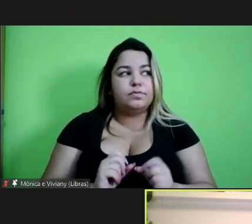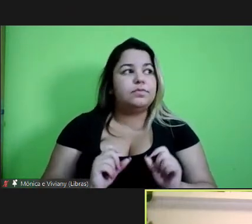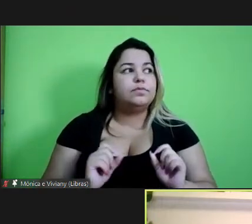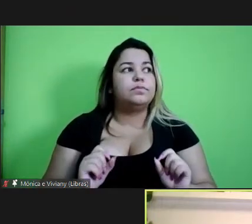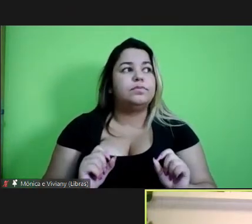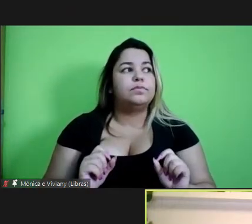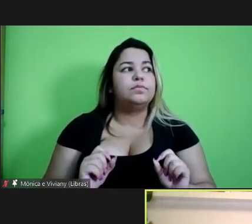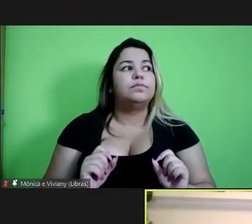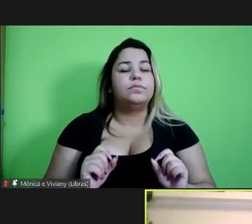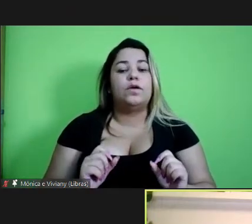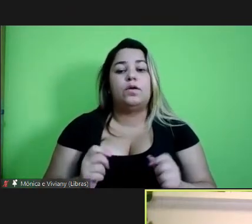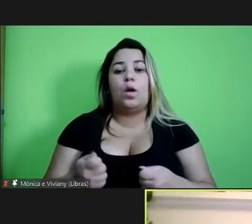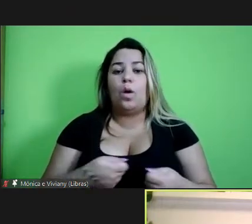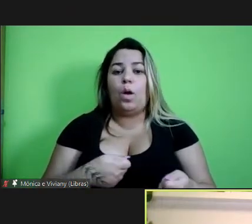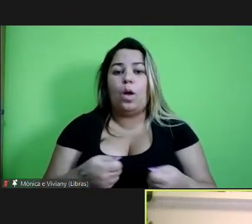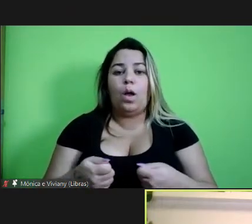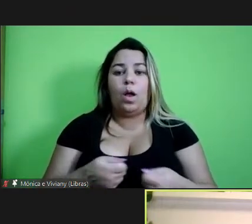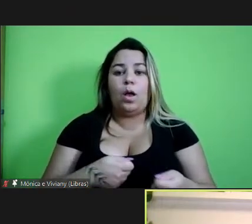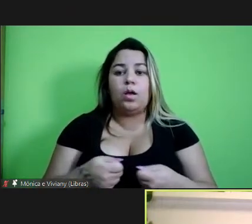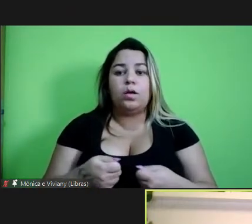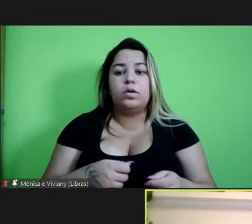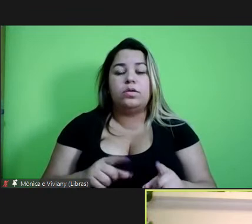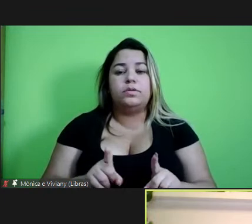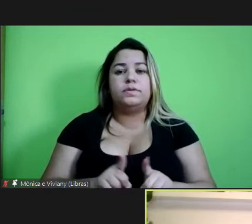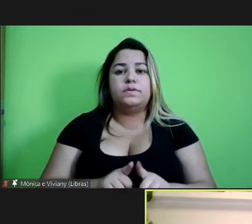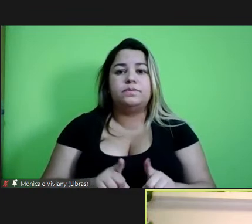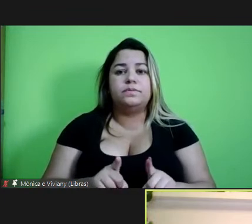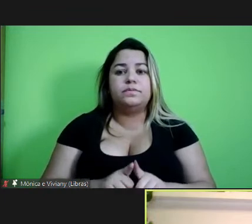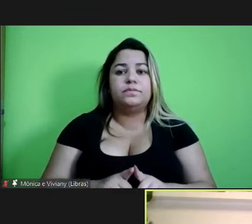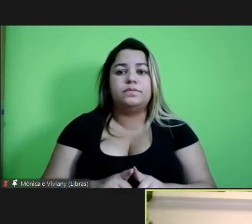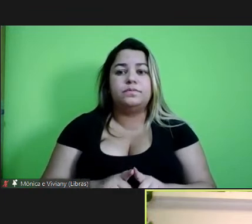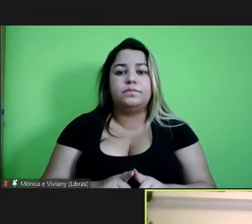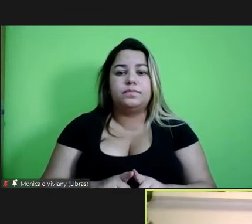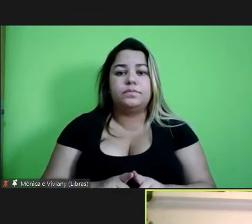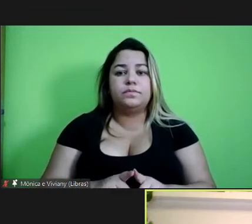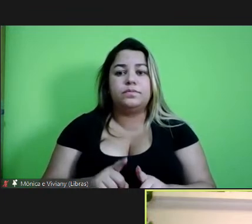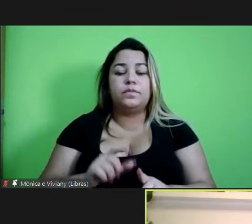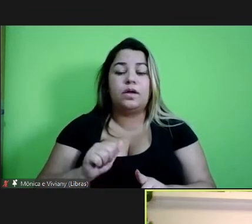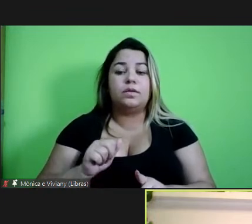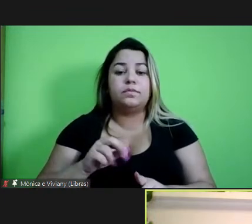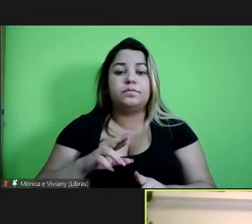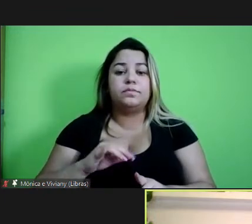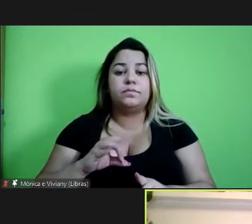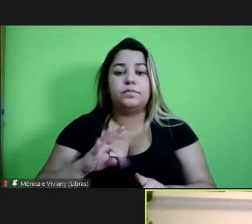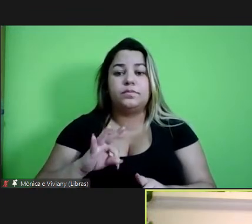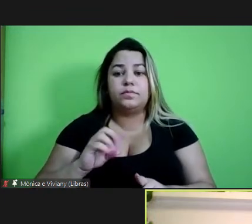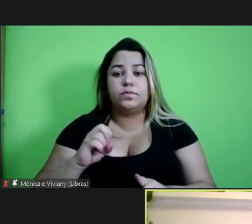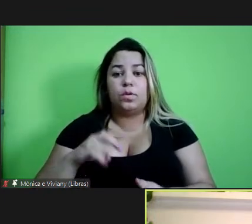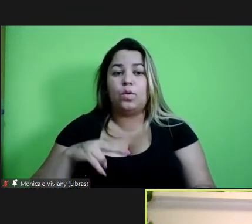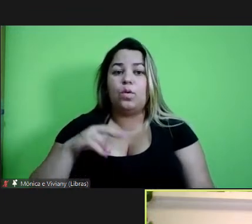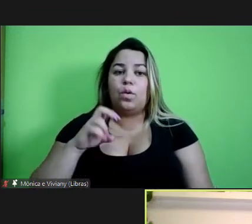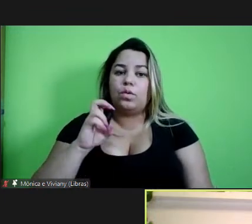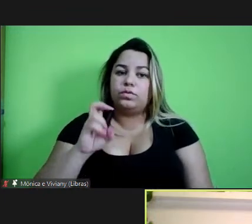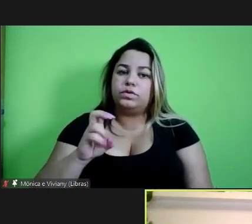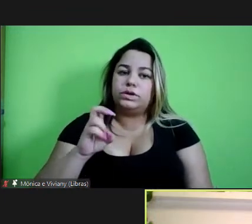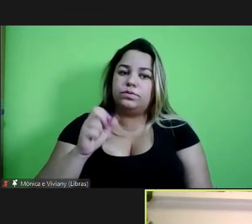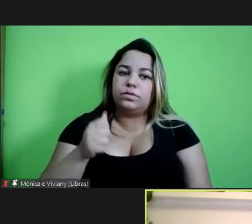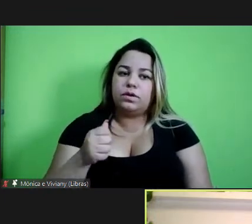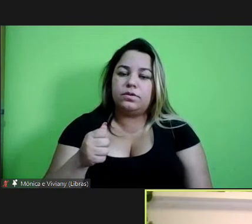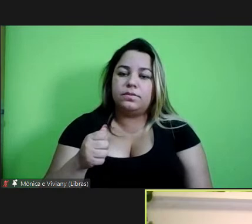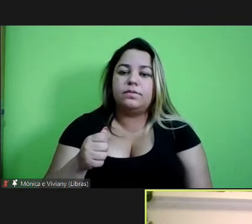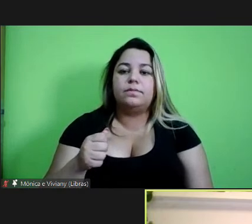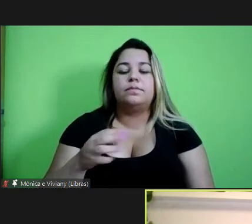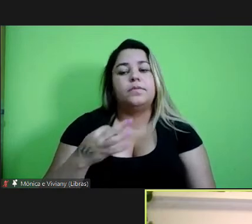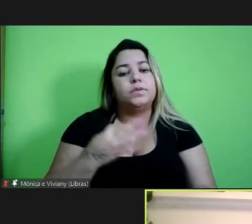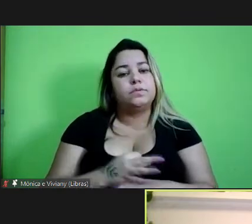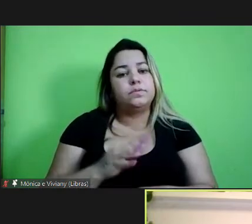control trial in the city of Edmonton, and where they tested the 5 A's, and it was integrated into the primary